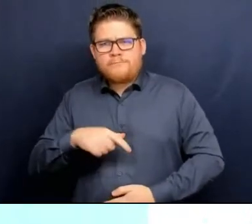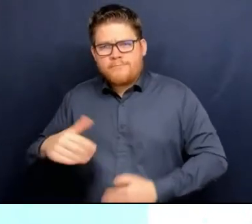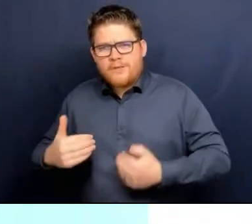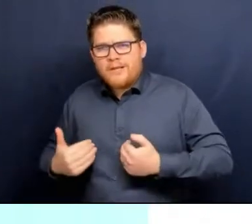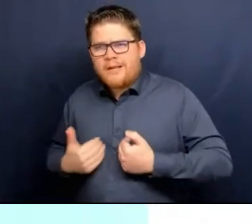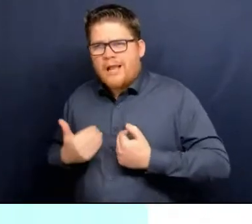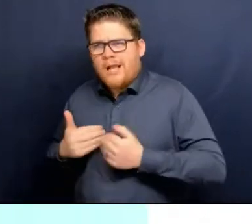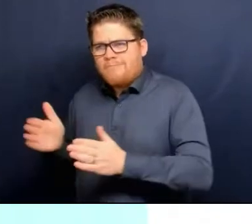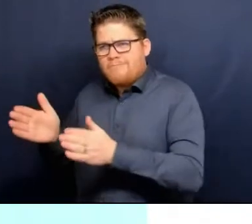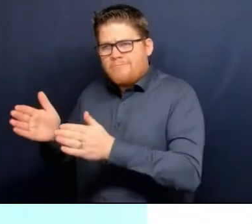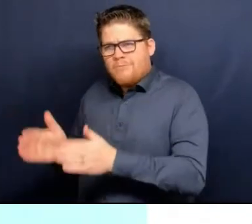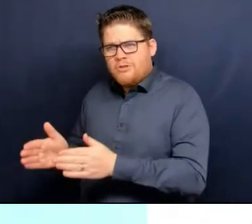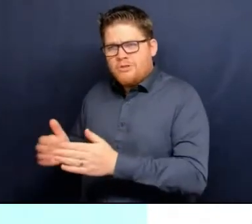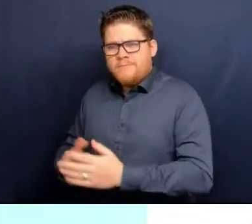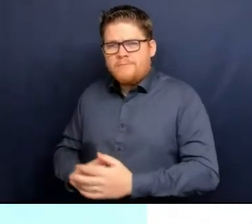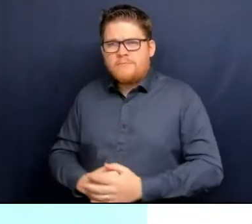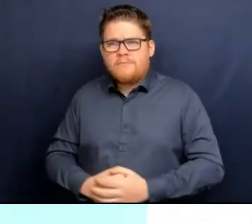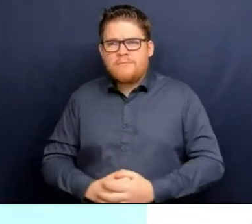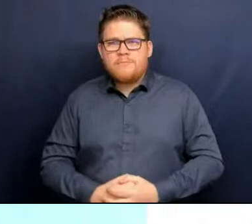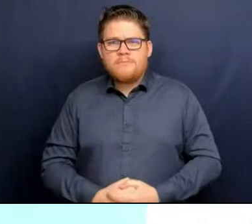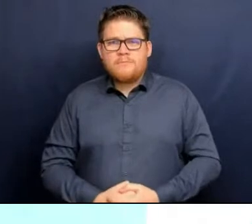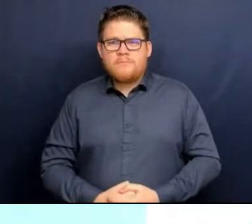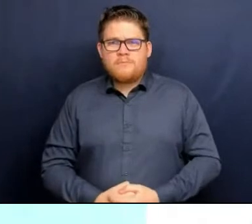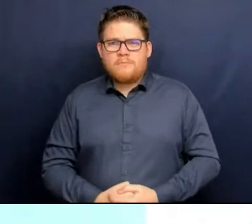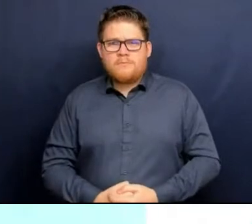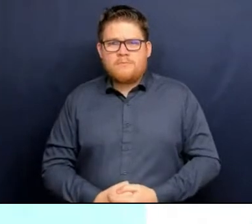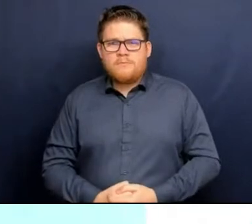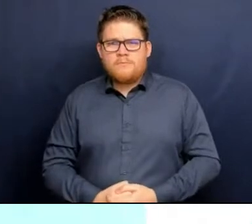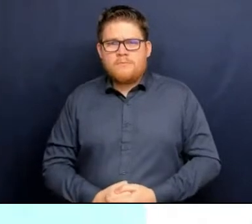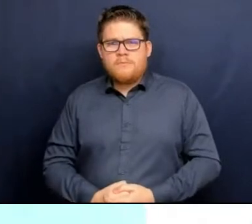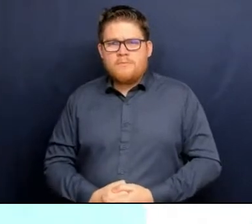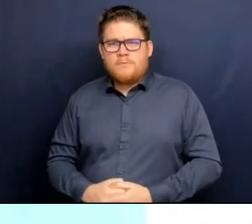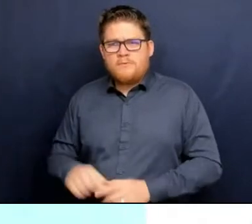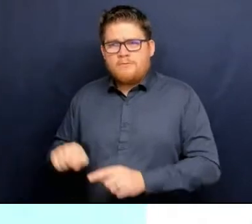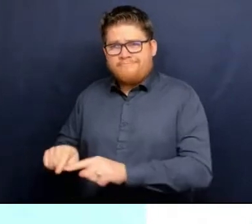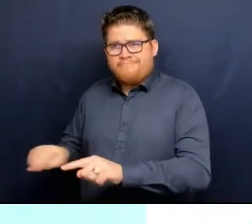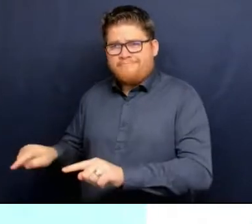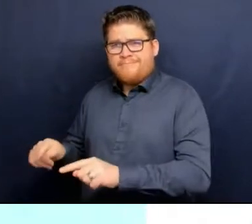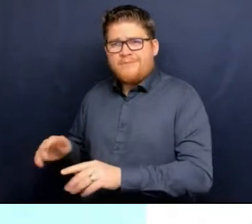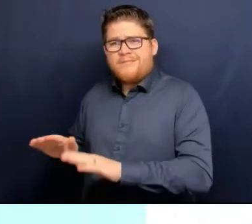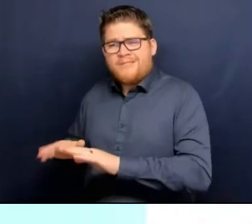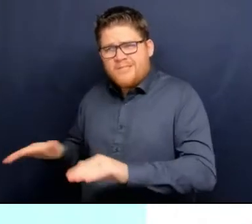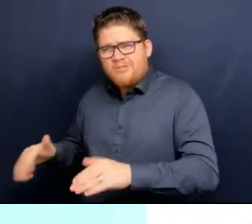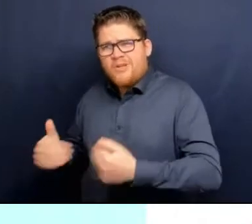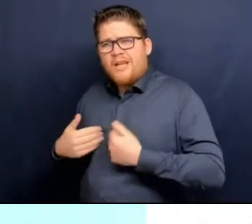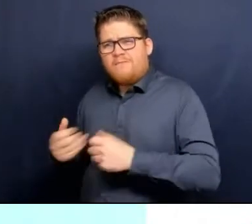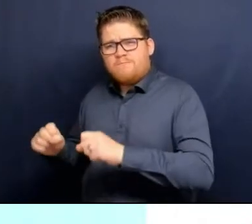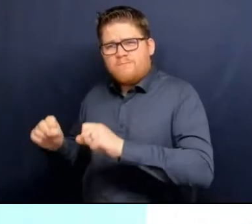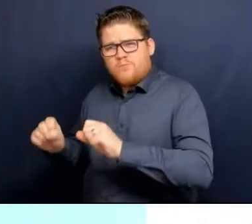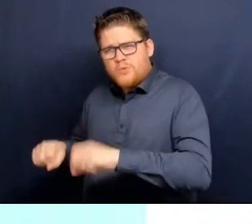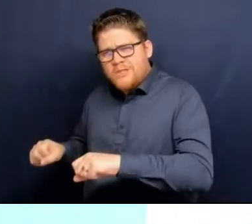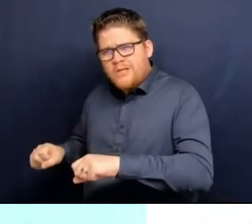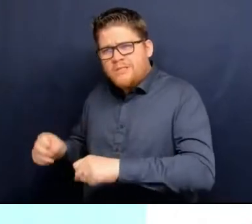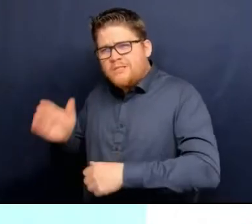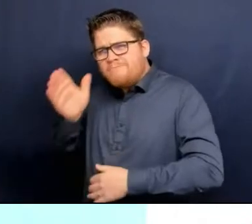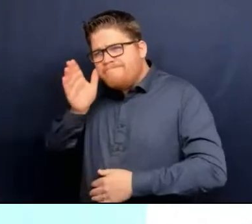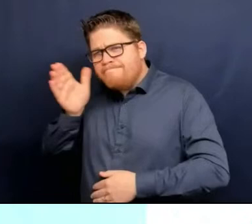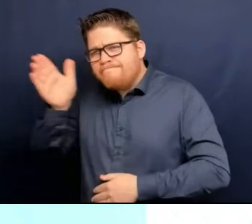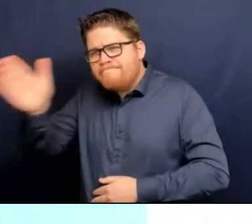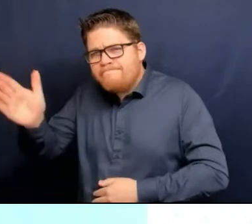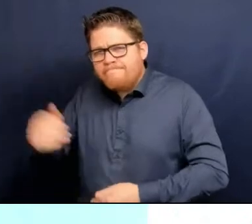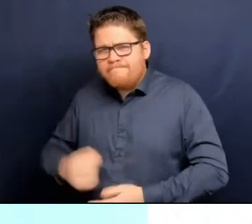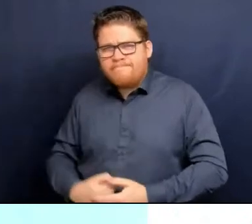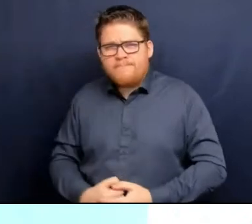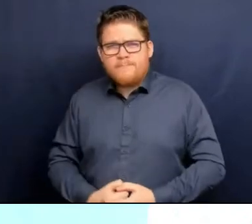have. The potential in our community is huge, and they're going to benefit from this